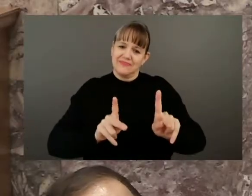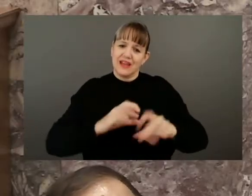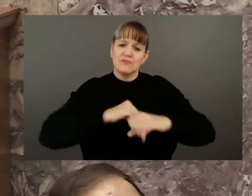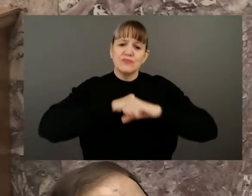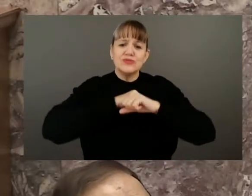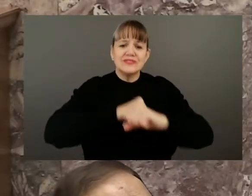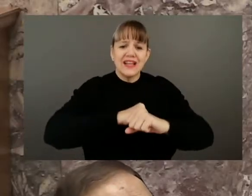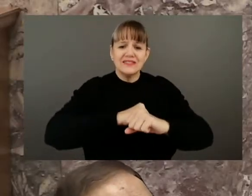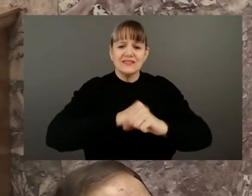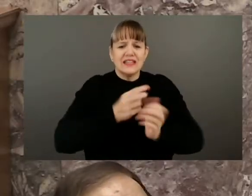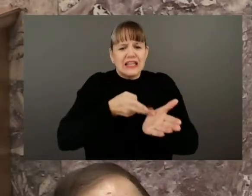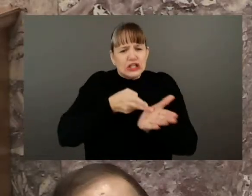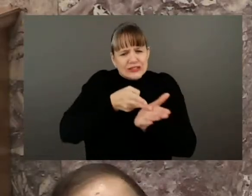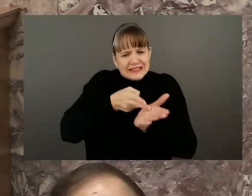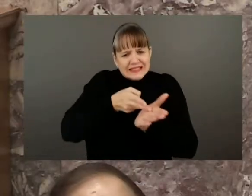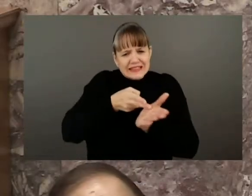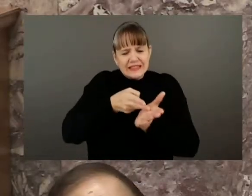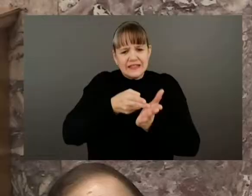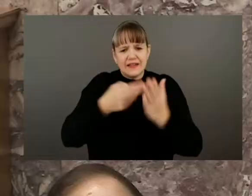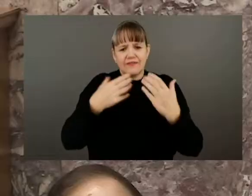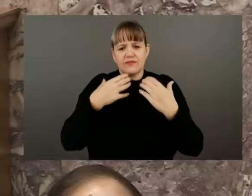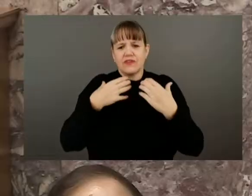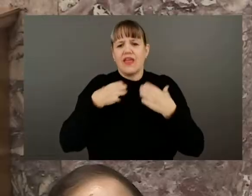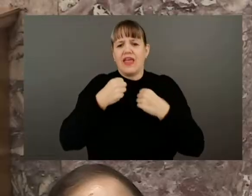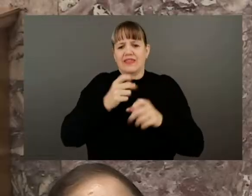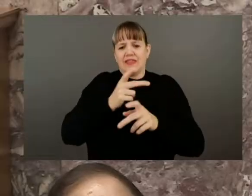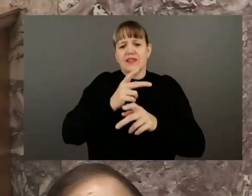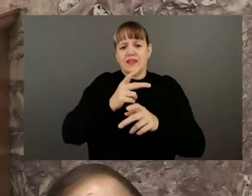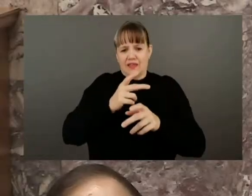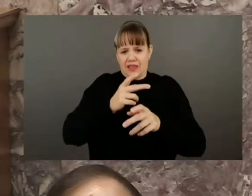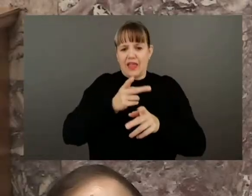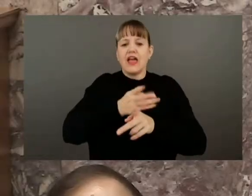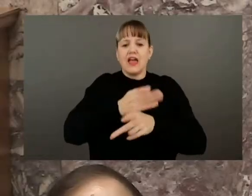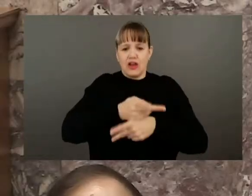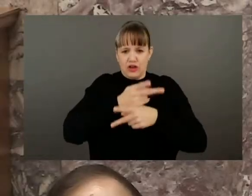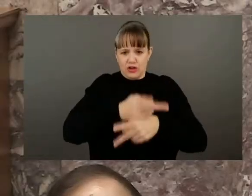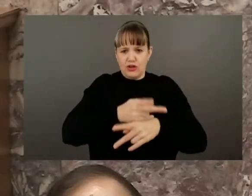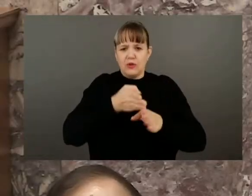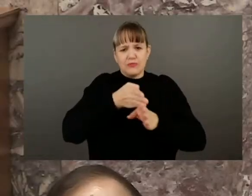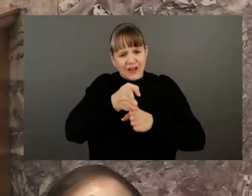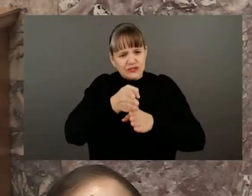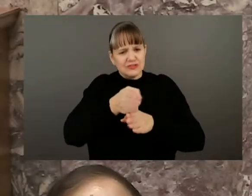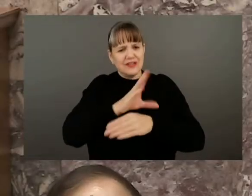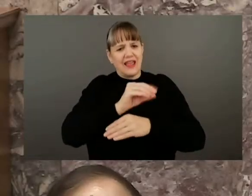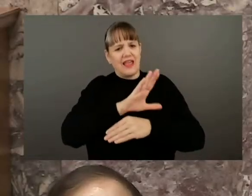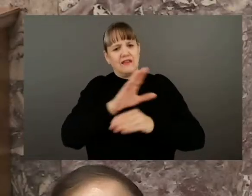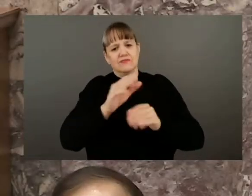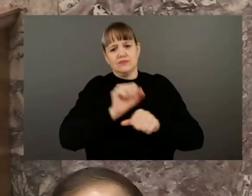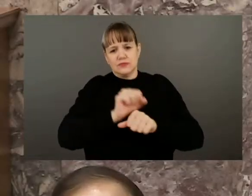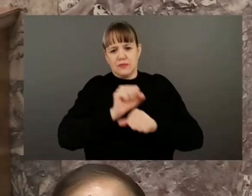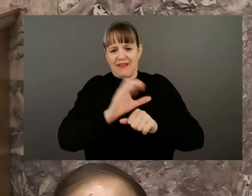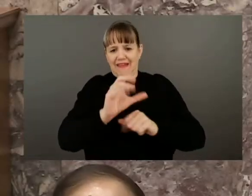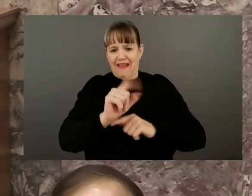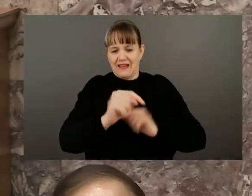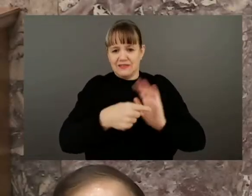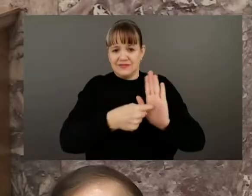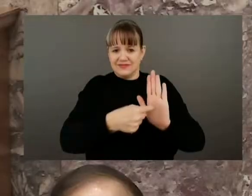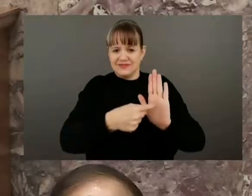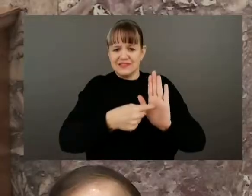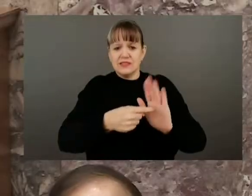Mr. Speaker. The purpose of the Health Professions and Occupations Act is to better protect the public, to provide a